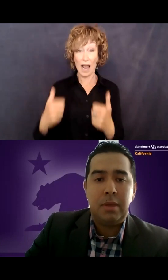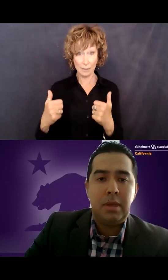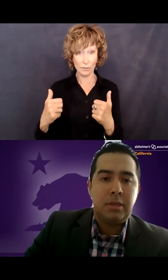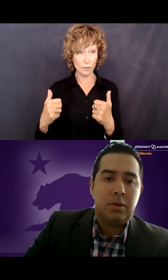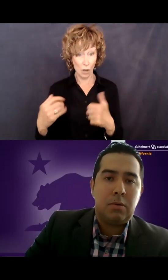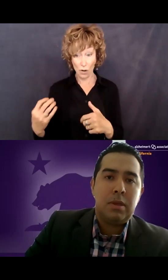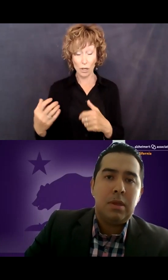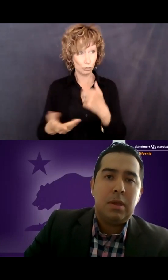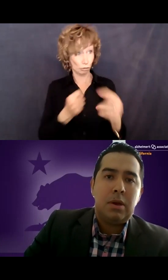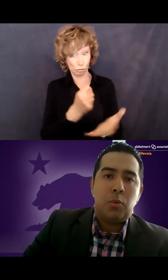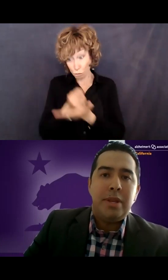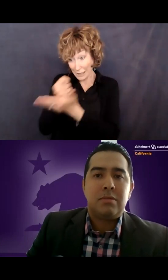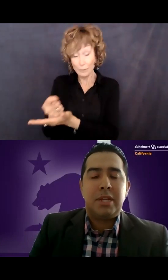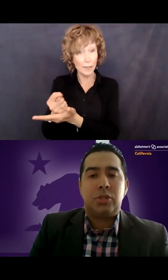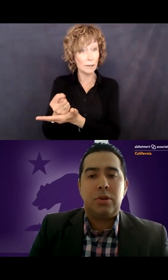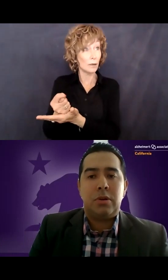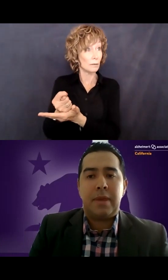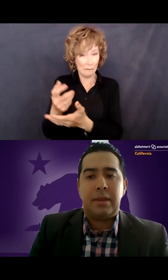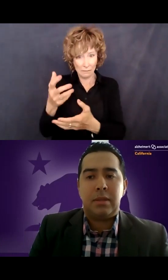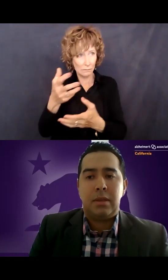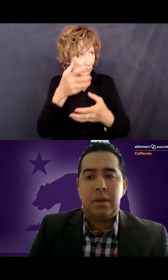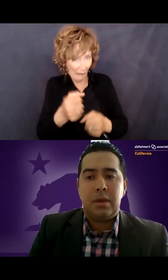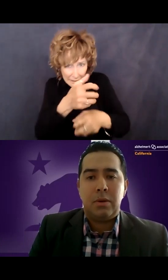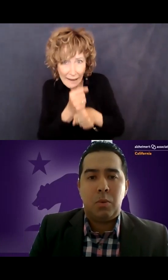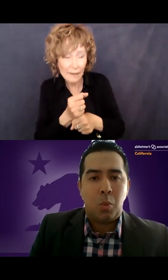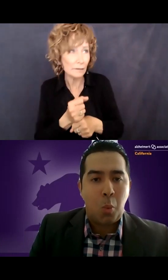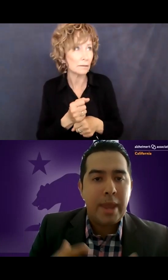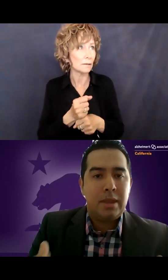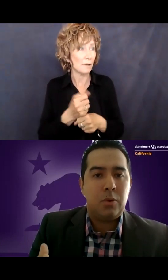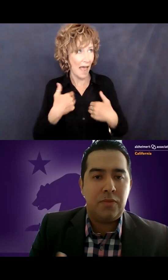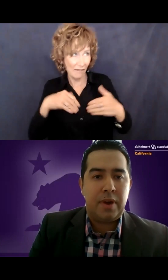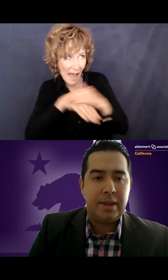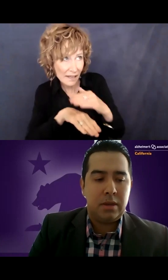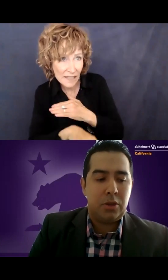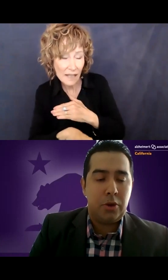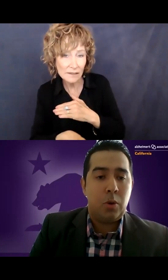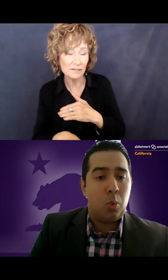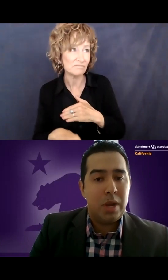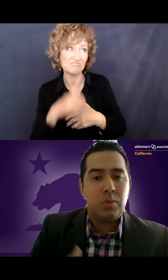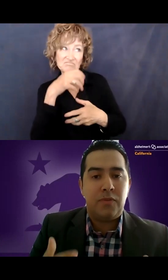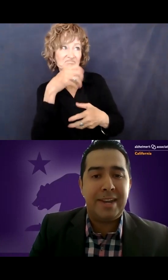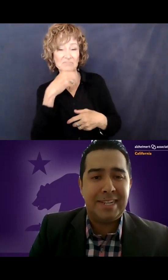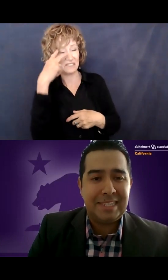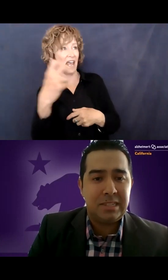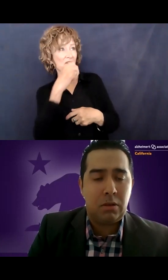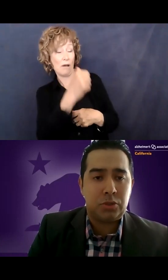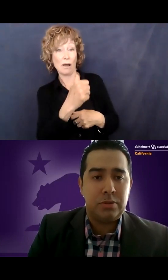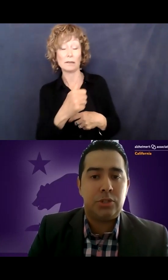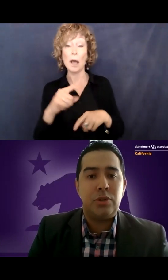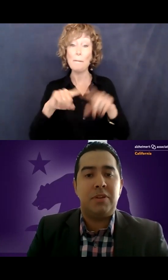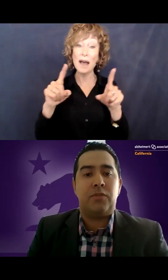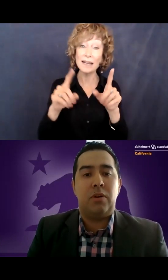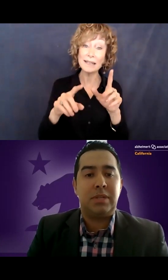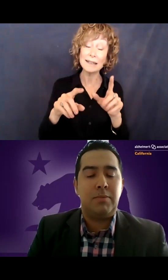to them. So we need to make sure that when we find a cure or when we find a